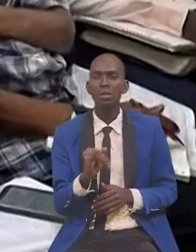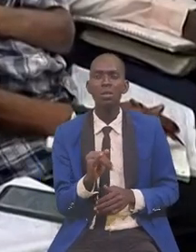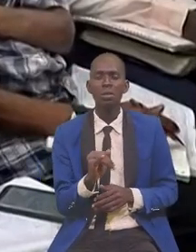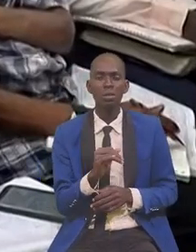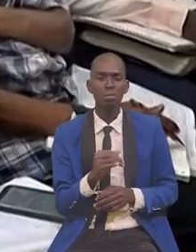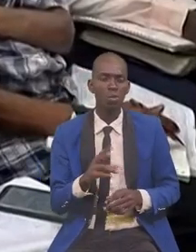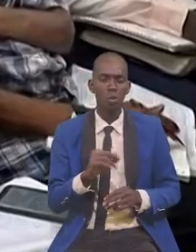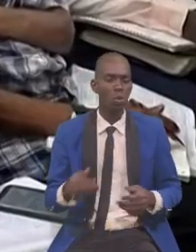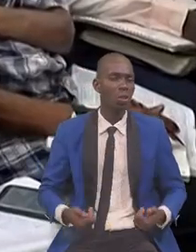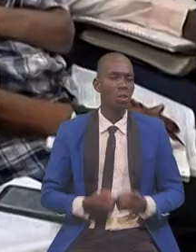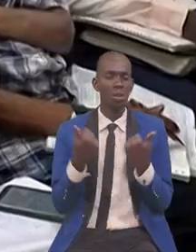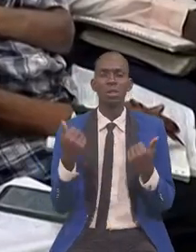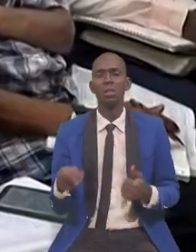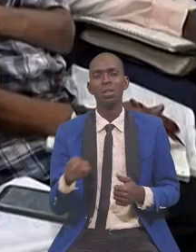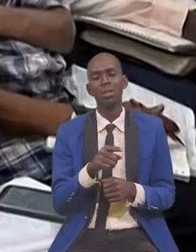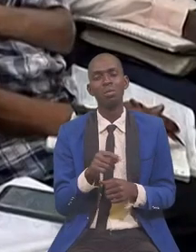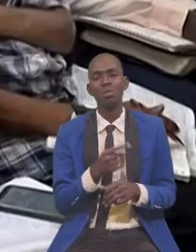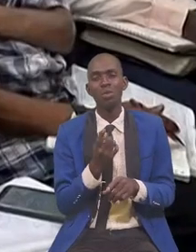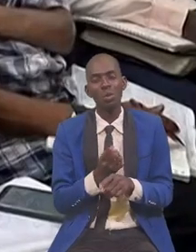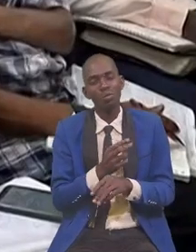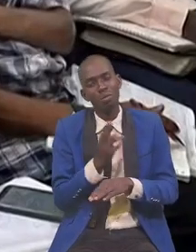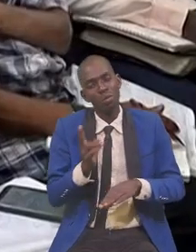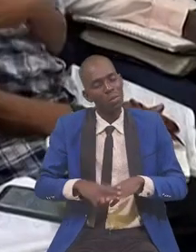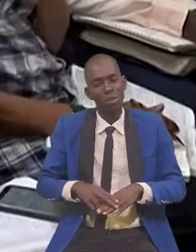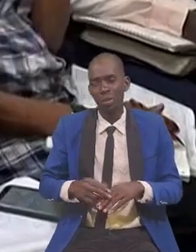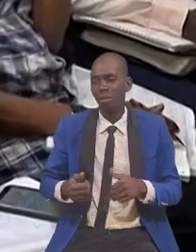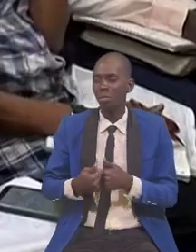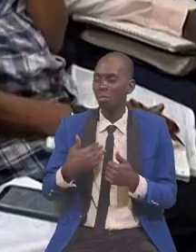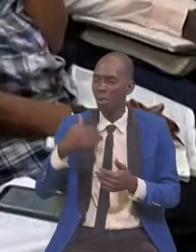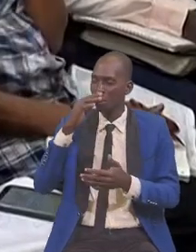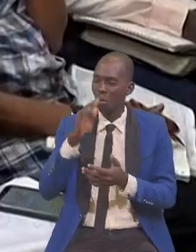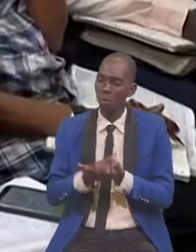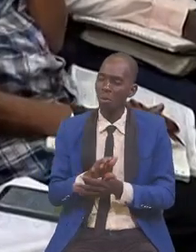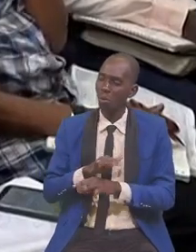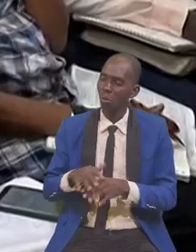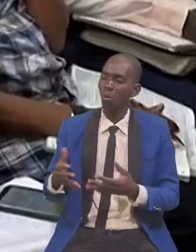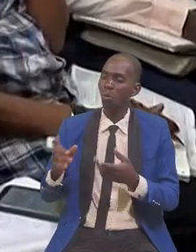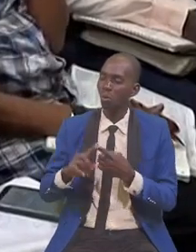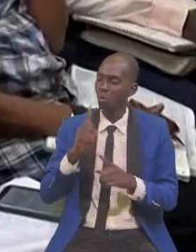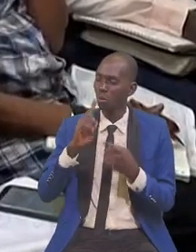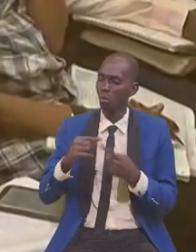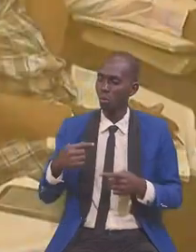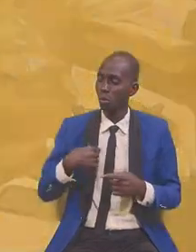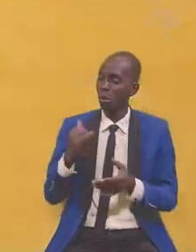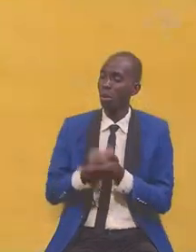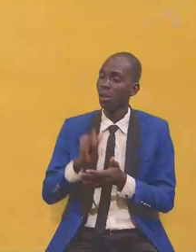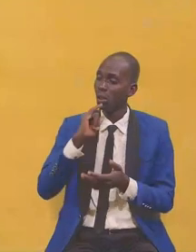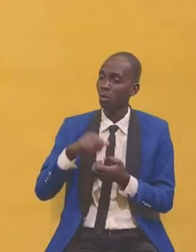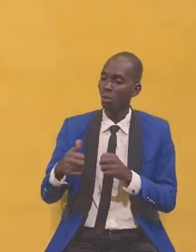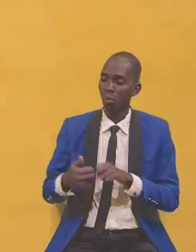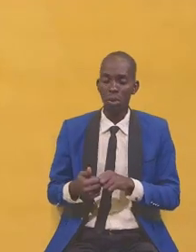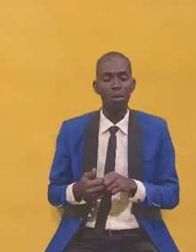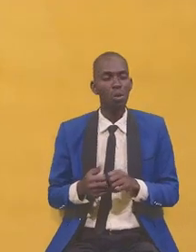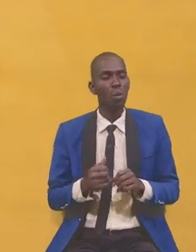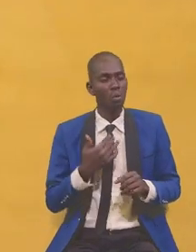there, except the normal challenge. My wife did not talk to me this morning. Okay, that's the challenge you have. And my husband did